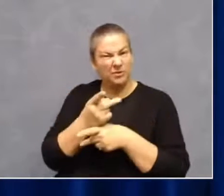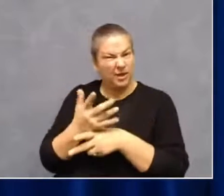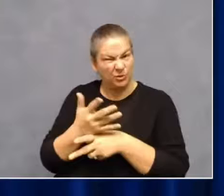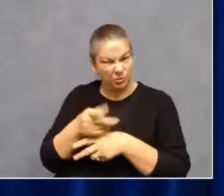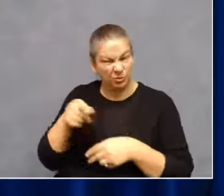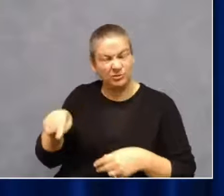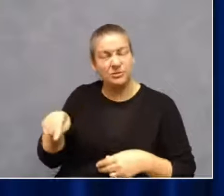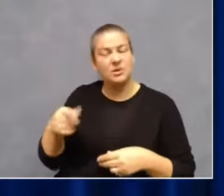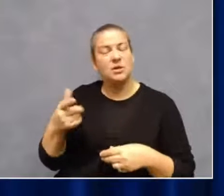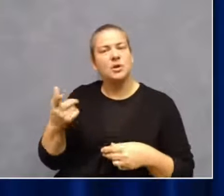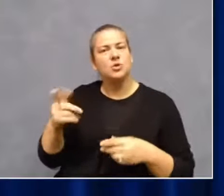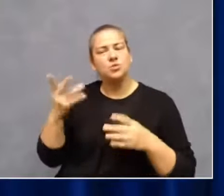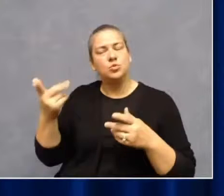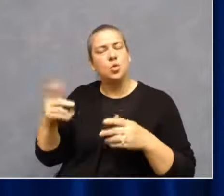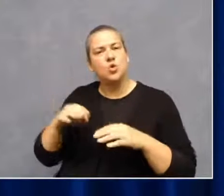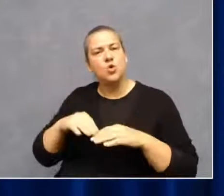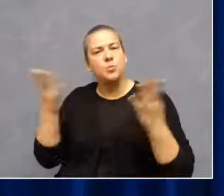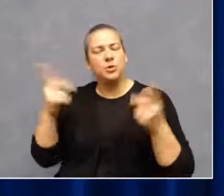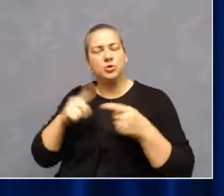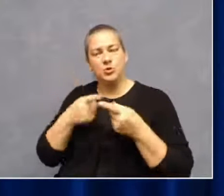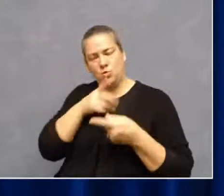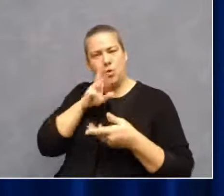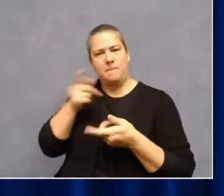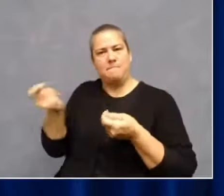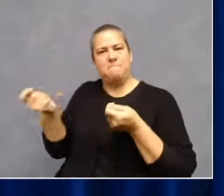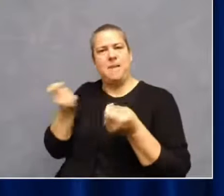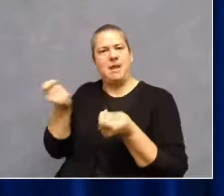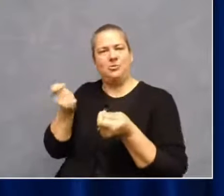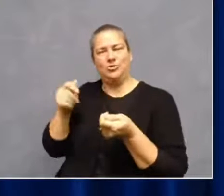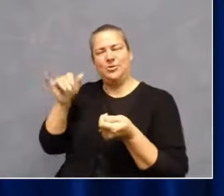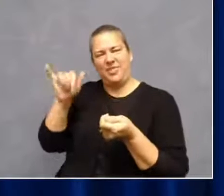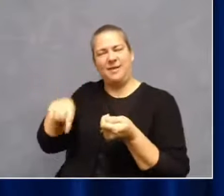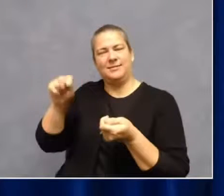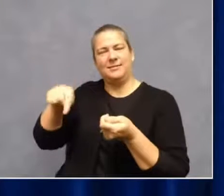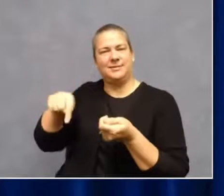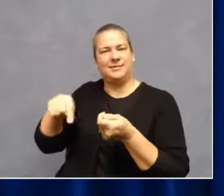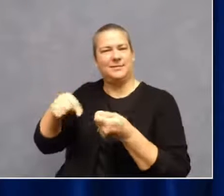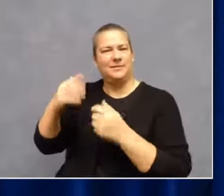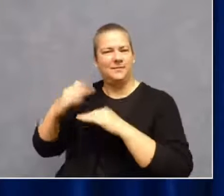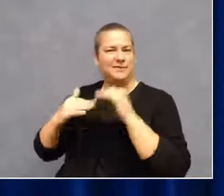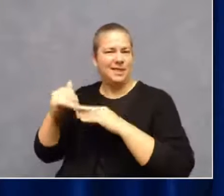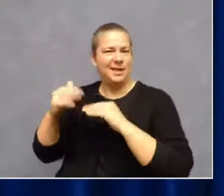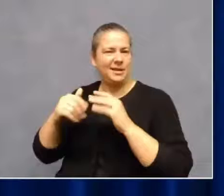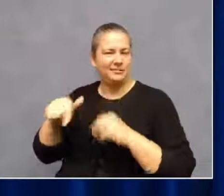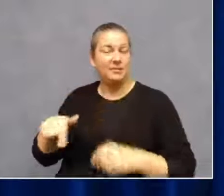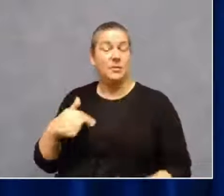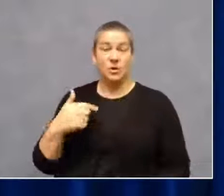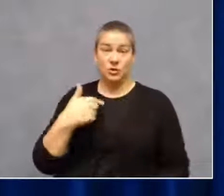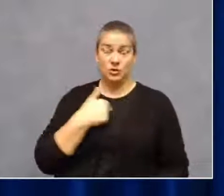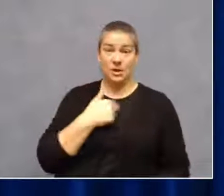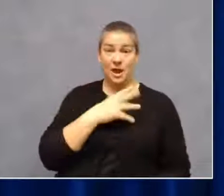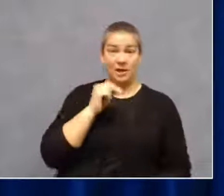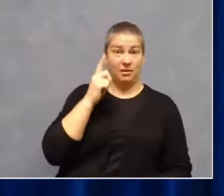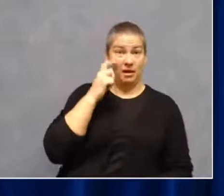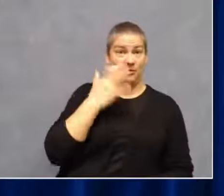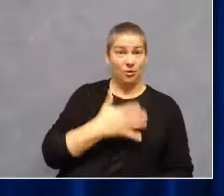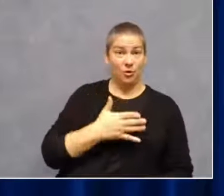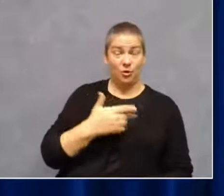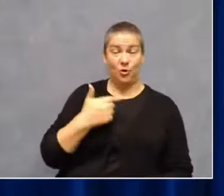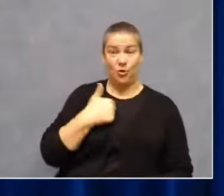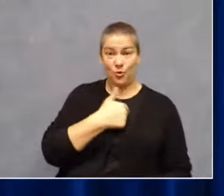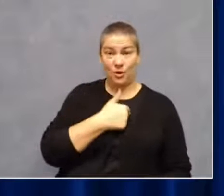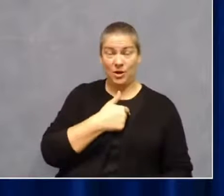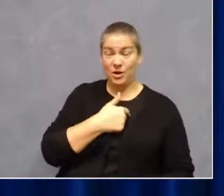managing the new Harlan facility. Governor Beshear and I joined Harlan County Fiscal Court, Harlan County